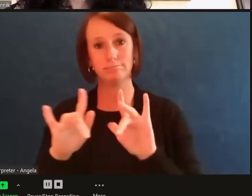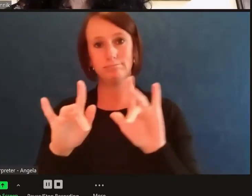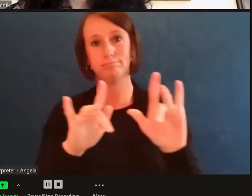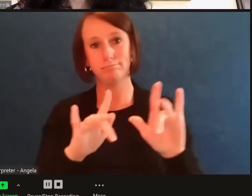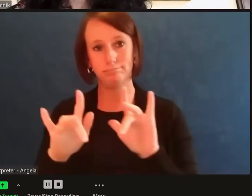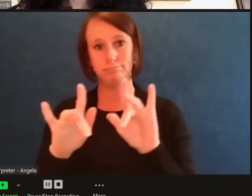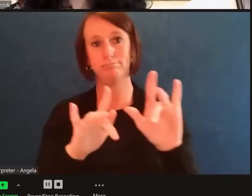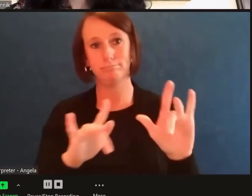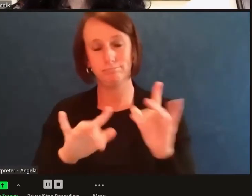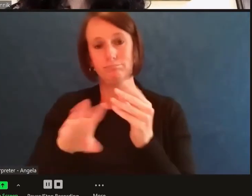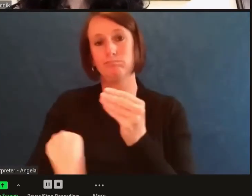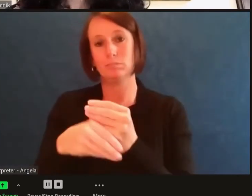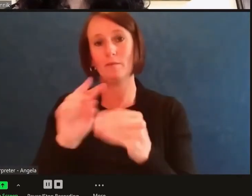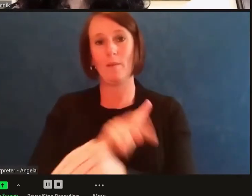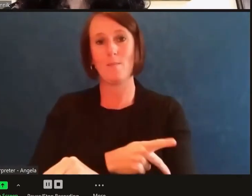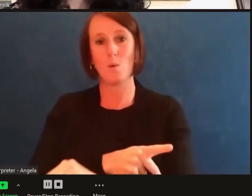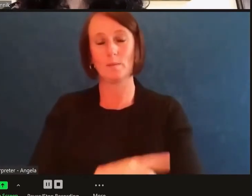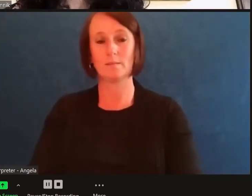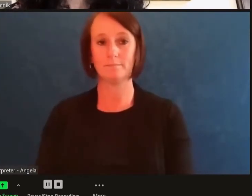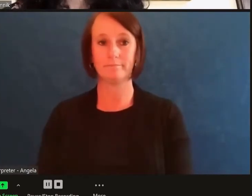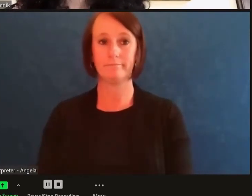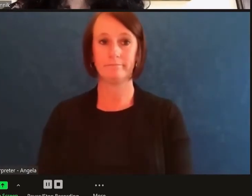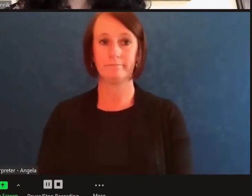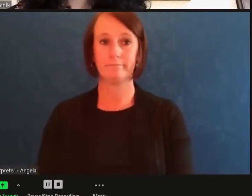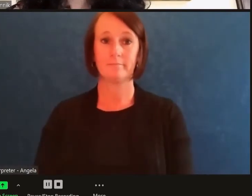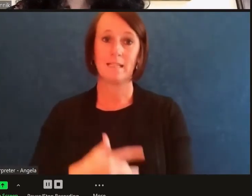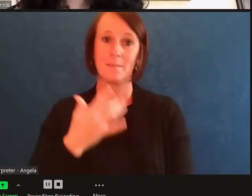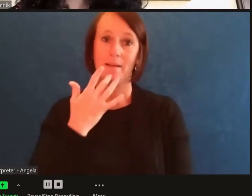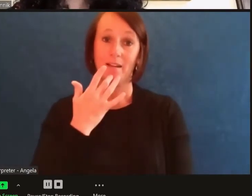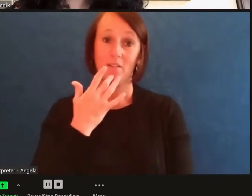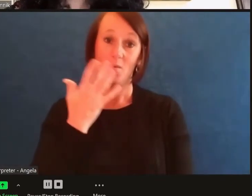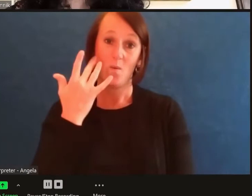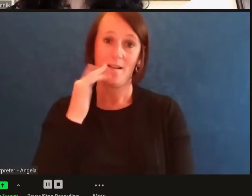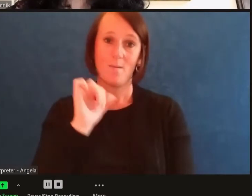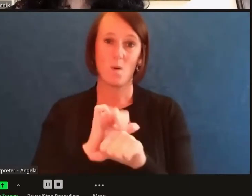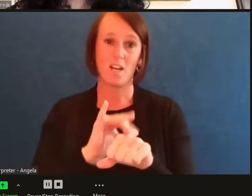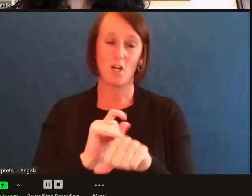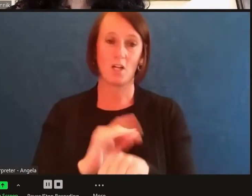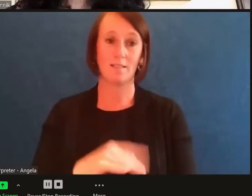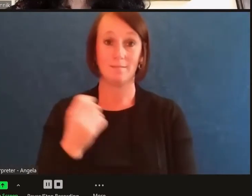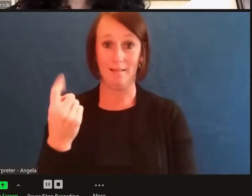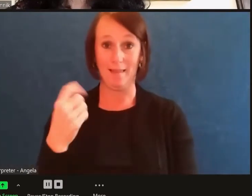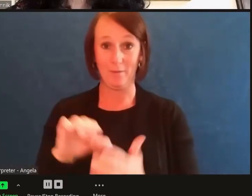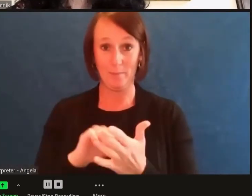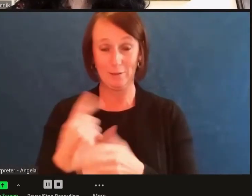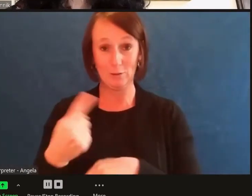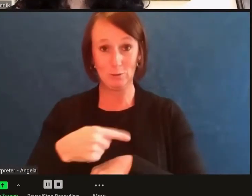adjunct to the book itself. So that's what I'm working on. That's my favorite because I'm working on it. 11 pages today.